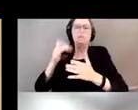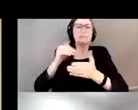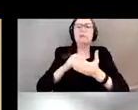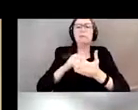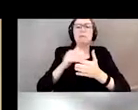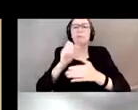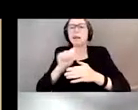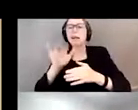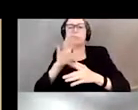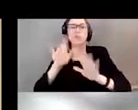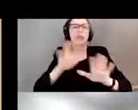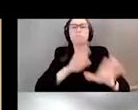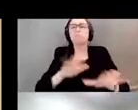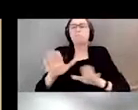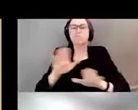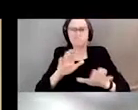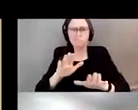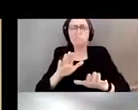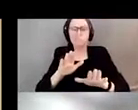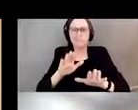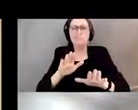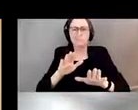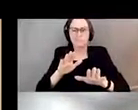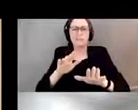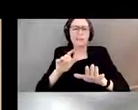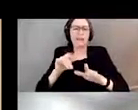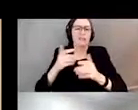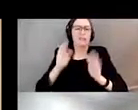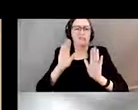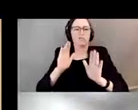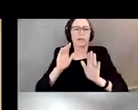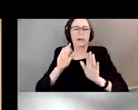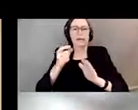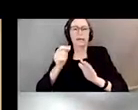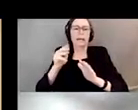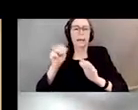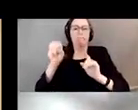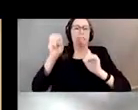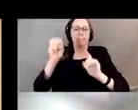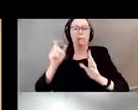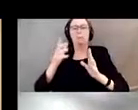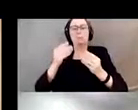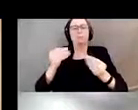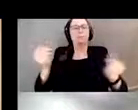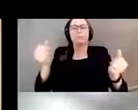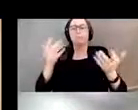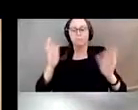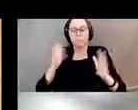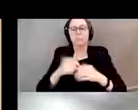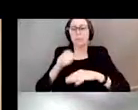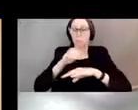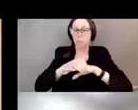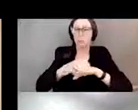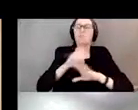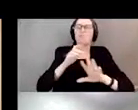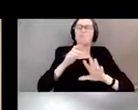off between the two great powers, and the great game dies off with it. Okay, and Britain is kind of seen as the de